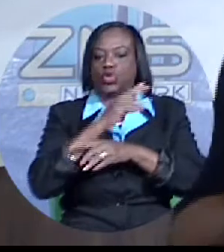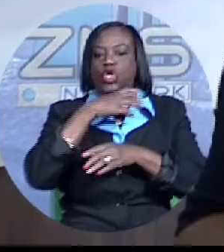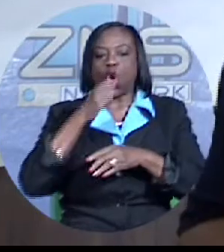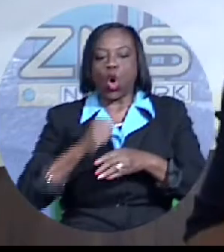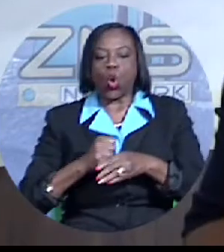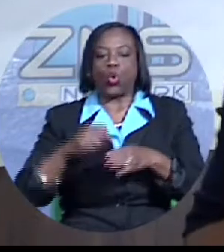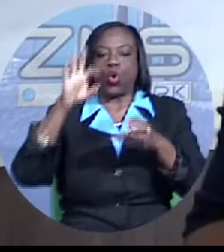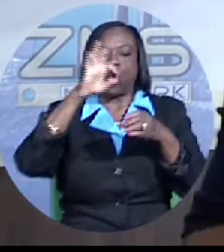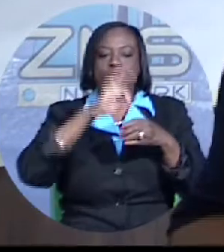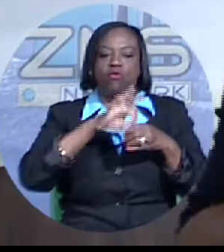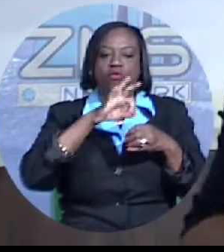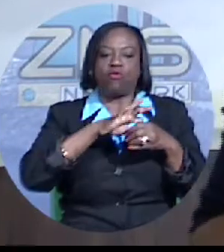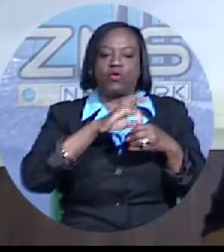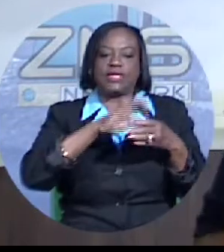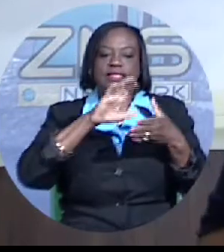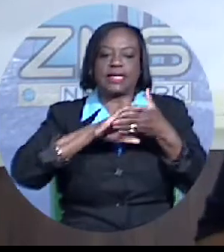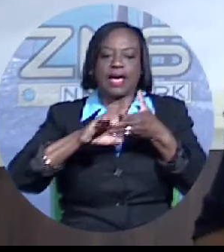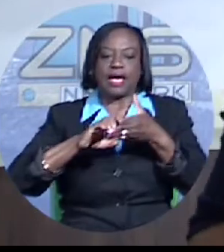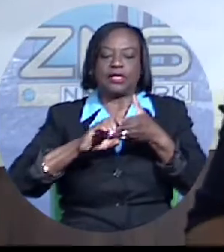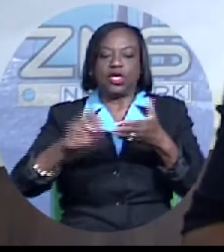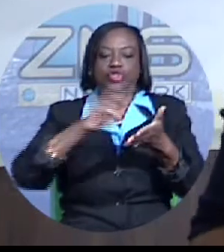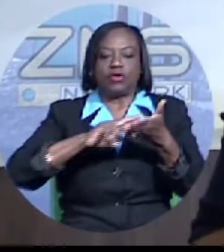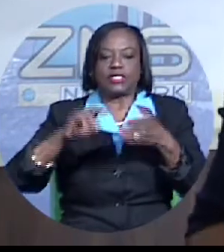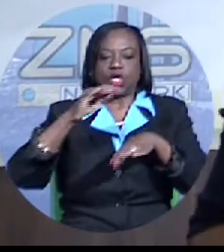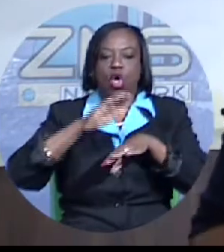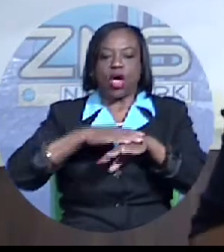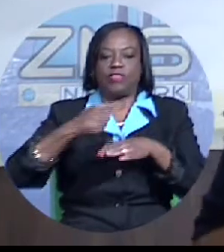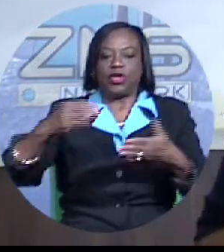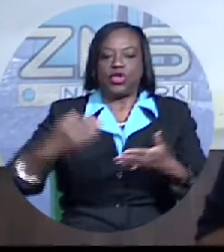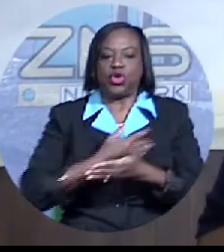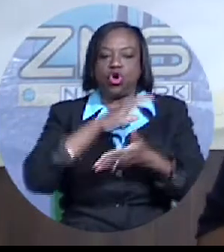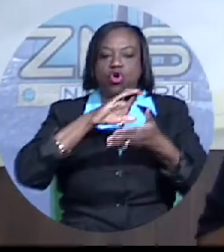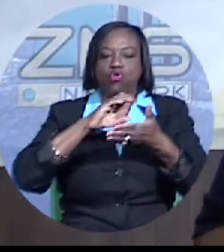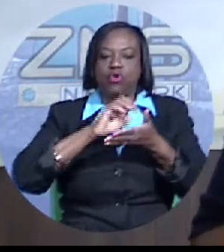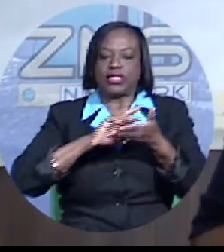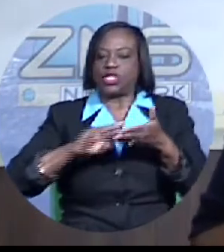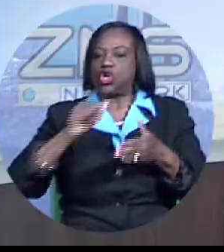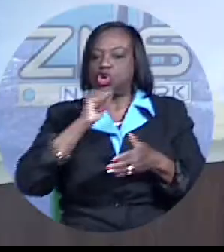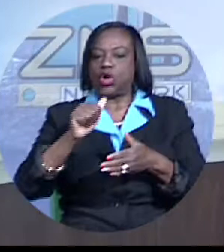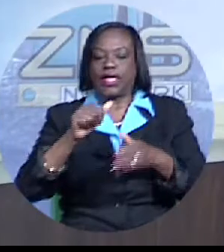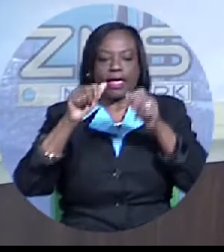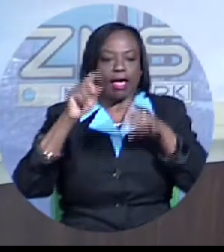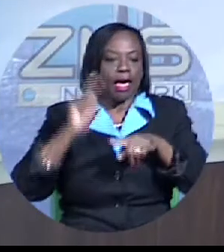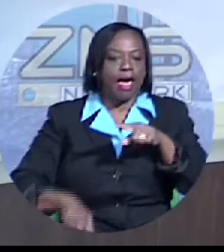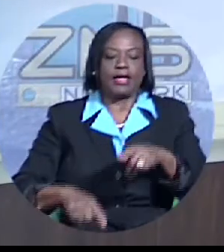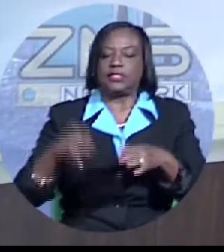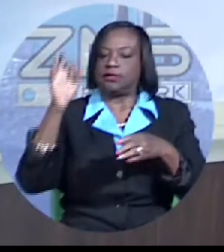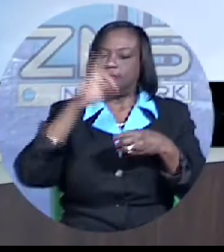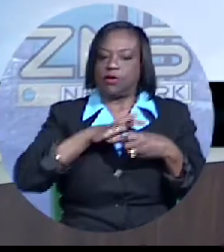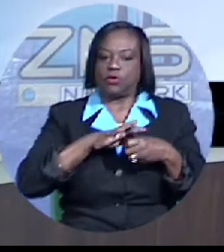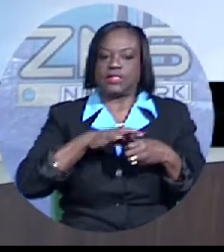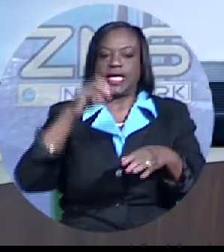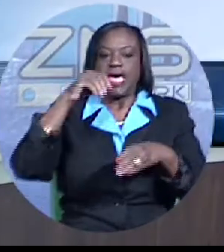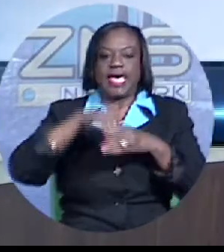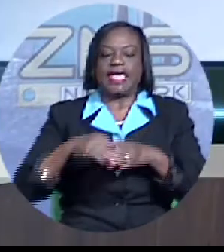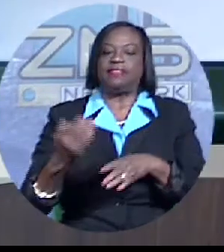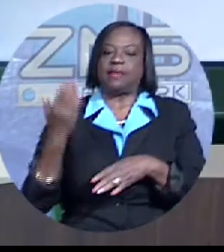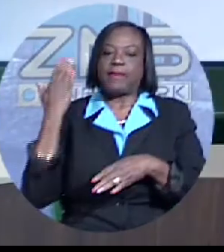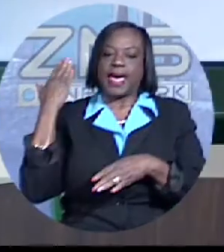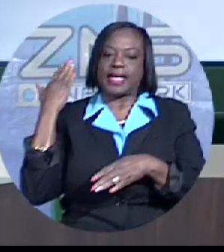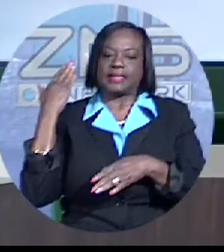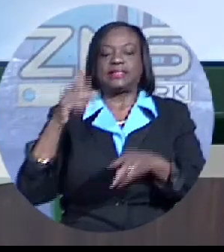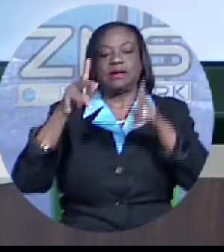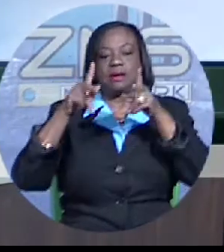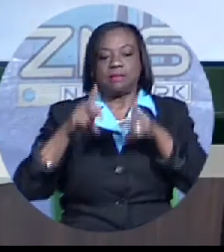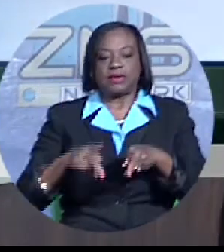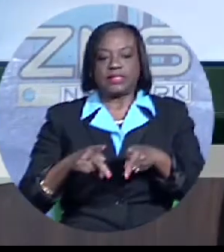cards to register on the new register were not eligible to vote. In the past, persons may